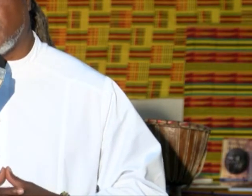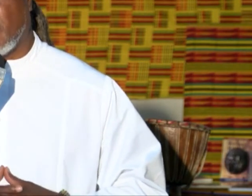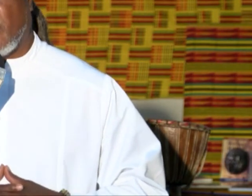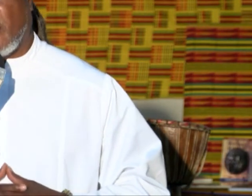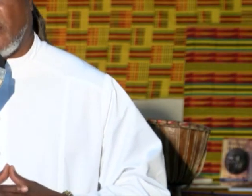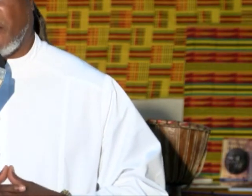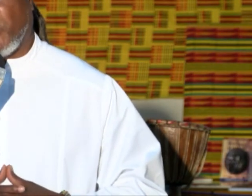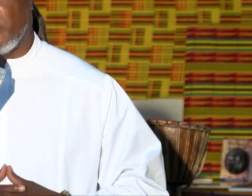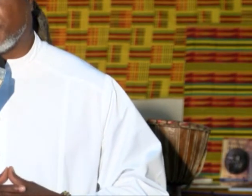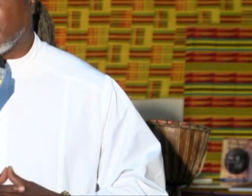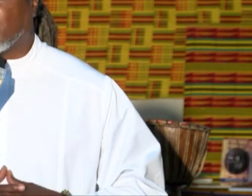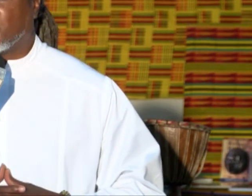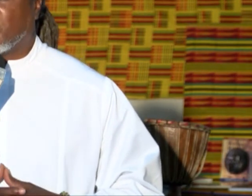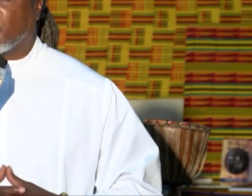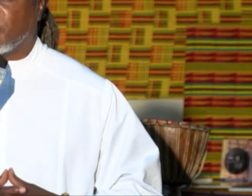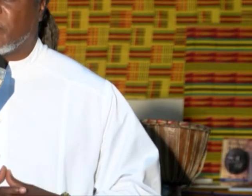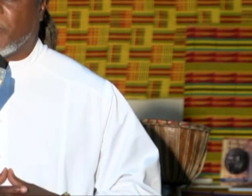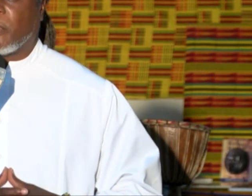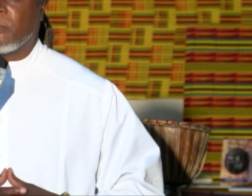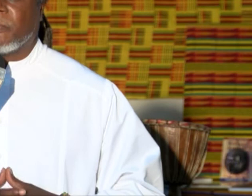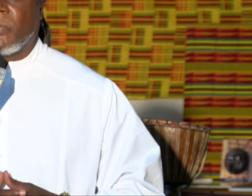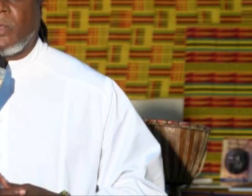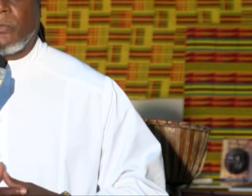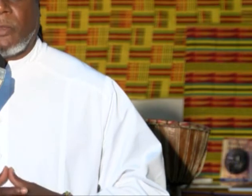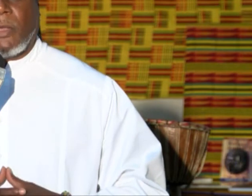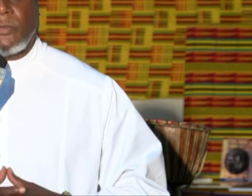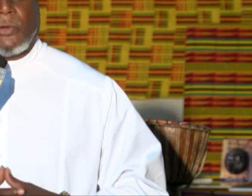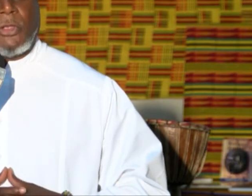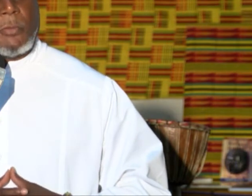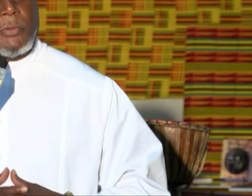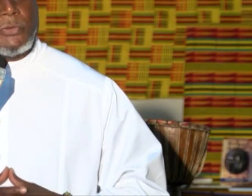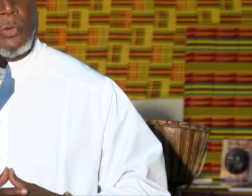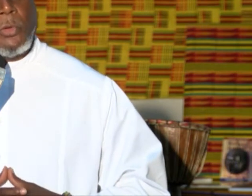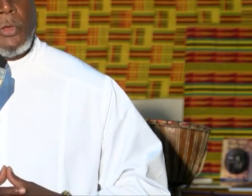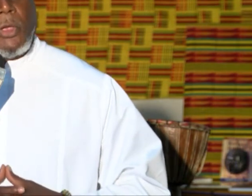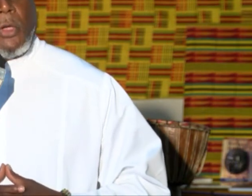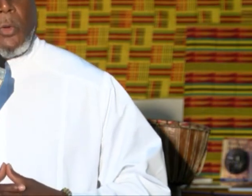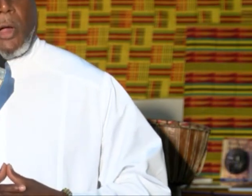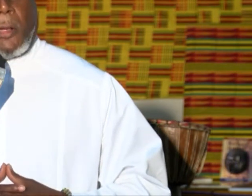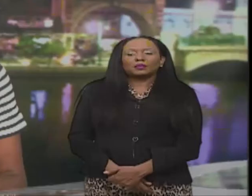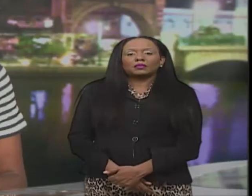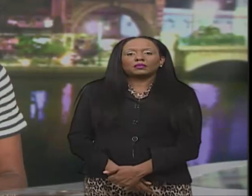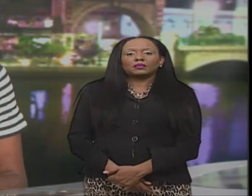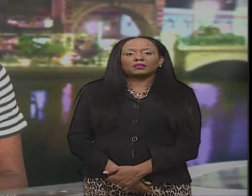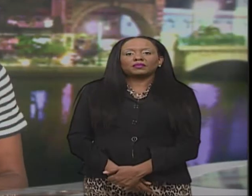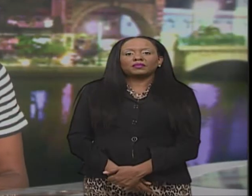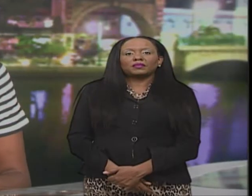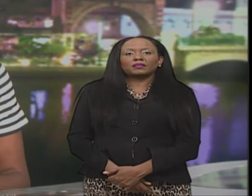be on the front line of a heated battle for the minds of our young people. So